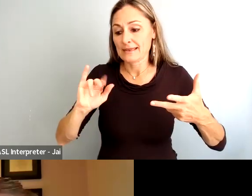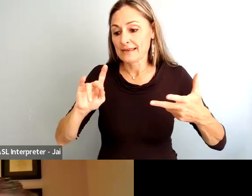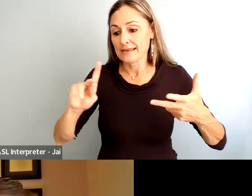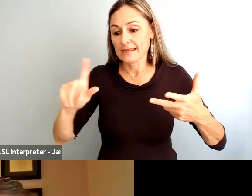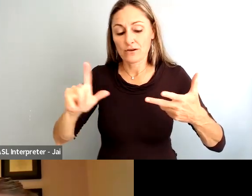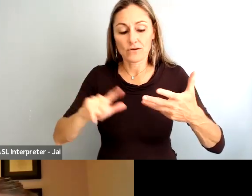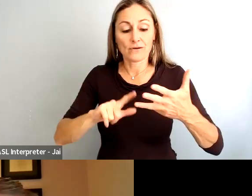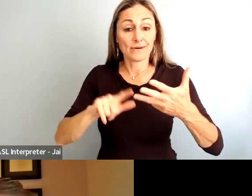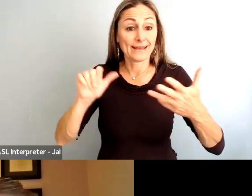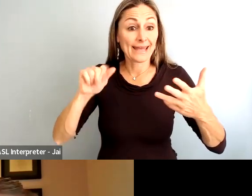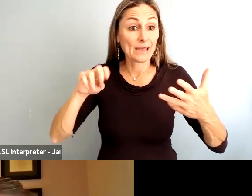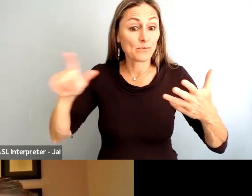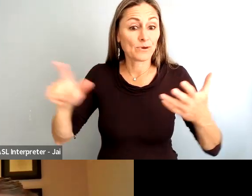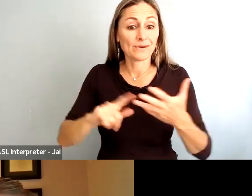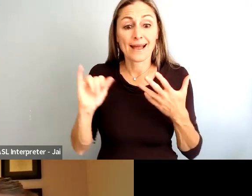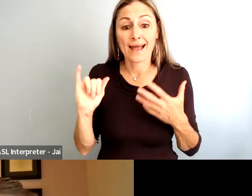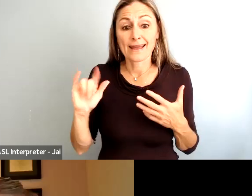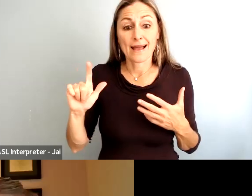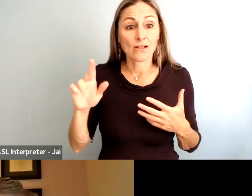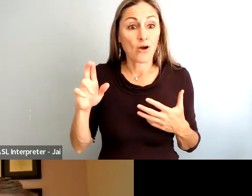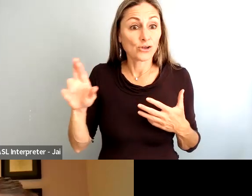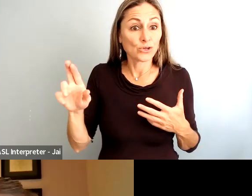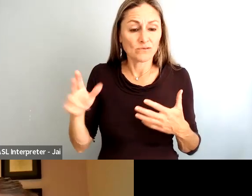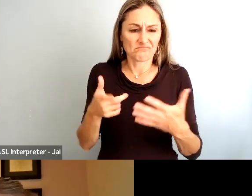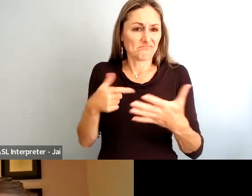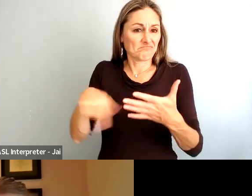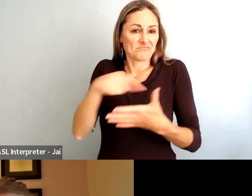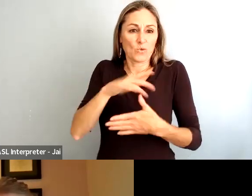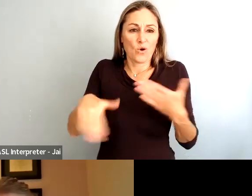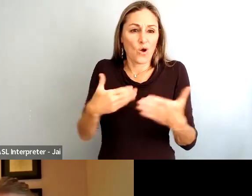ILRU, we're all happy to be resources for such a thing.